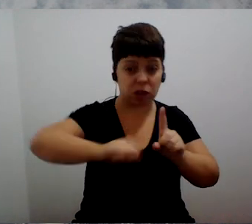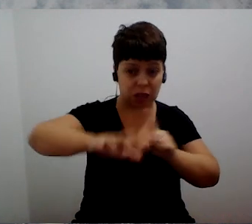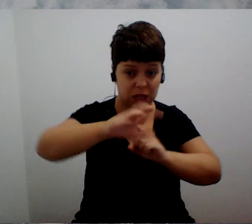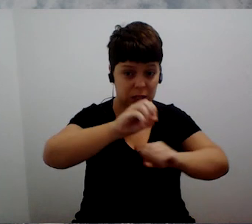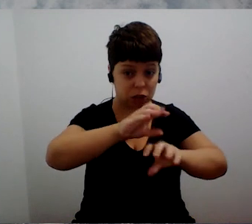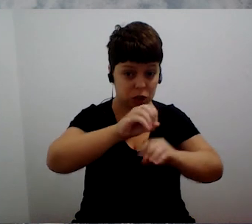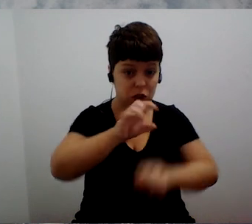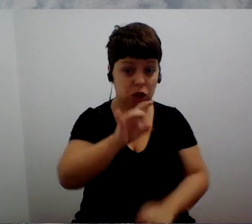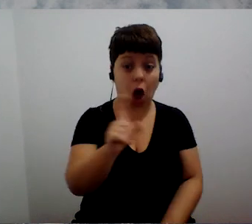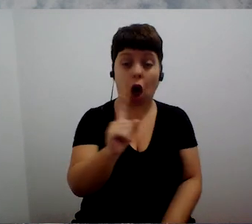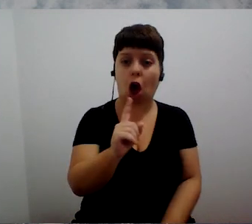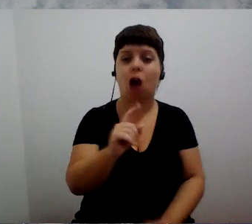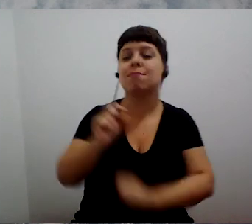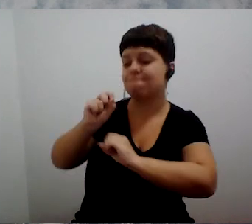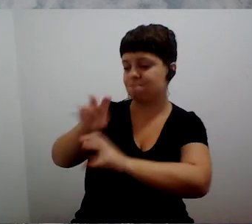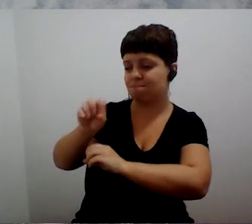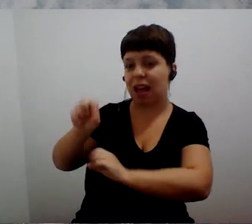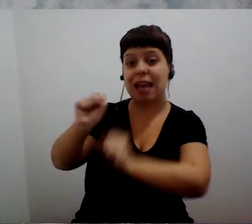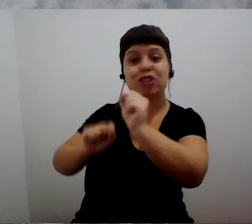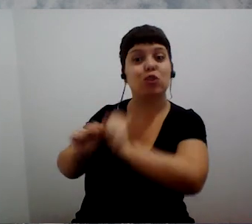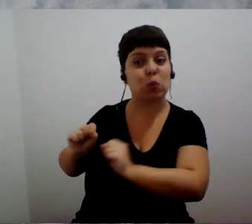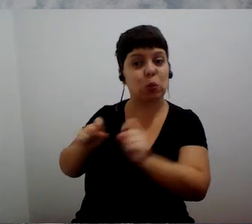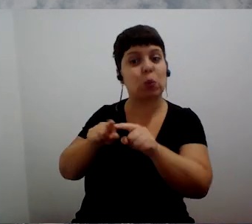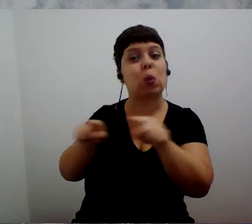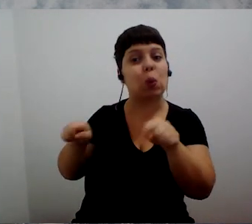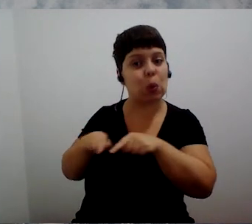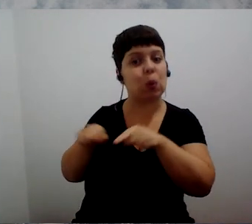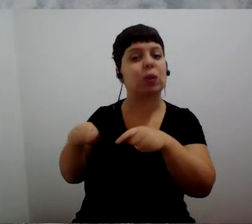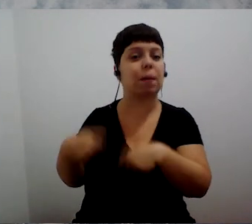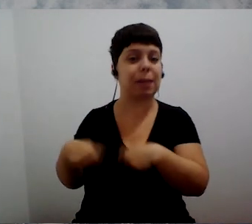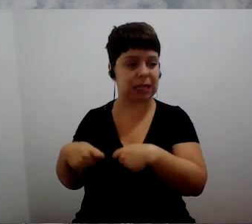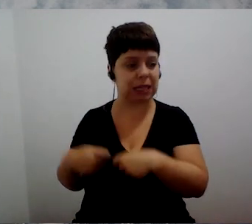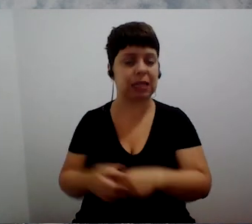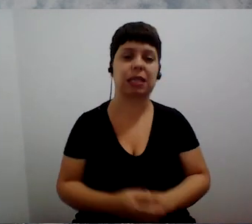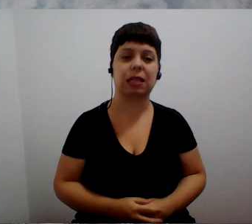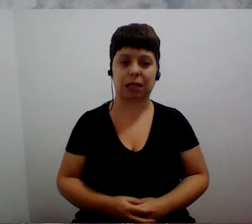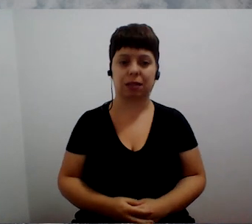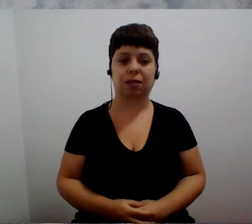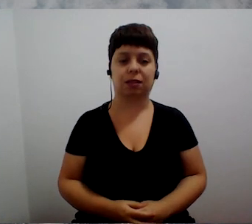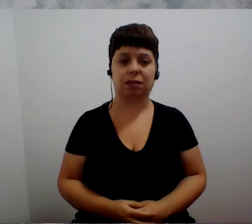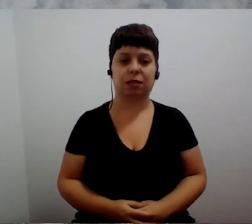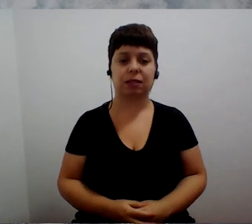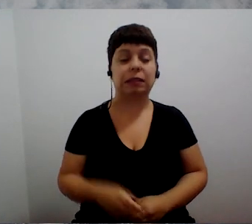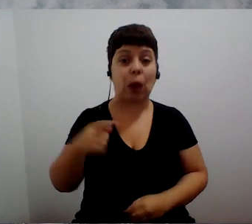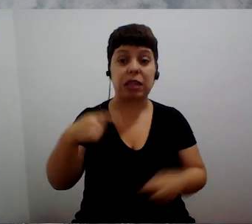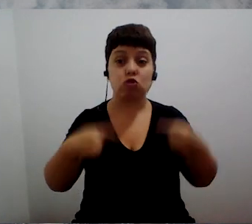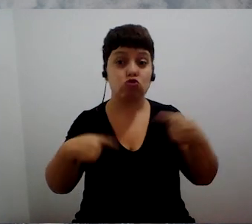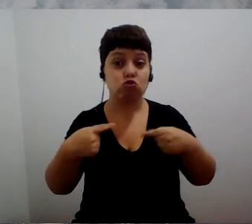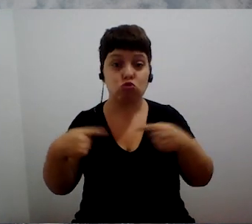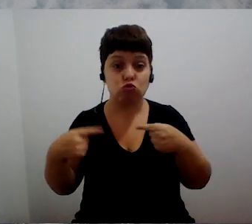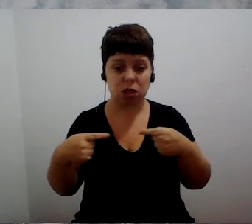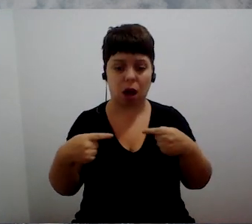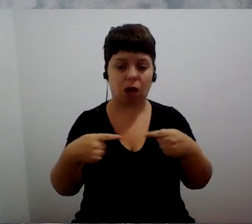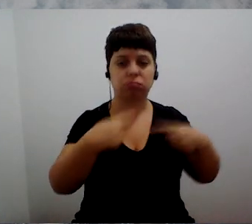to educate the industry itself. We have to take this discussion, these issues, and put inside